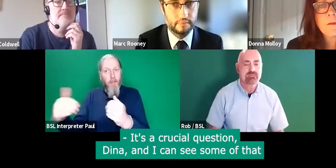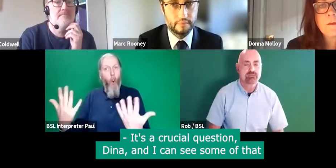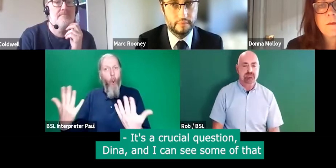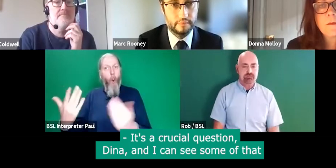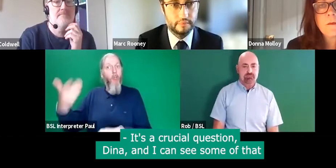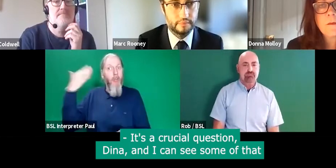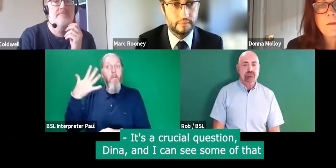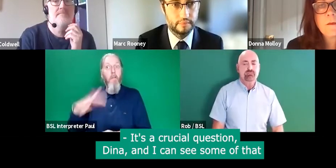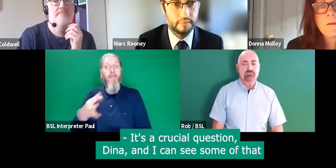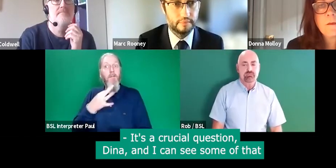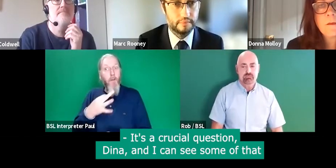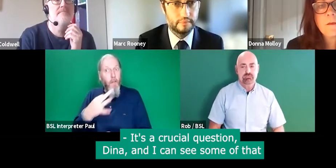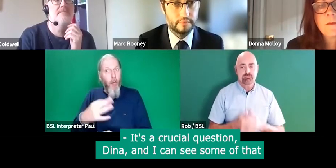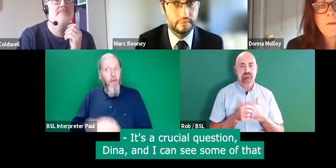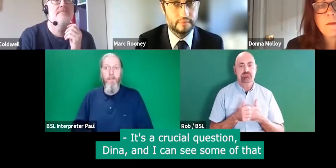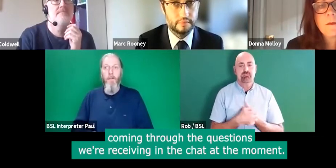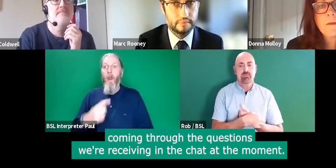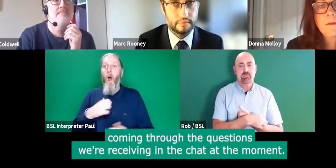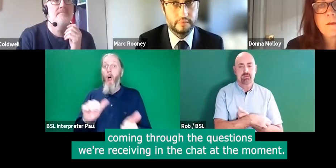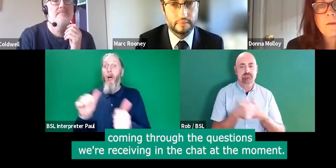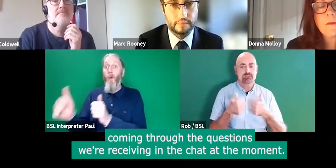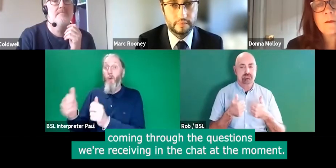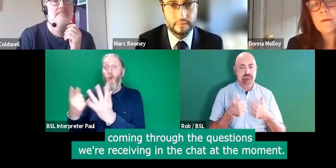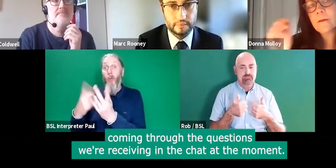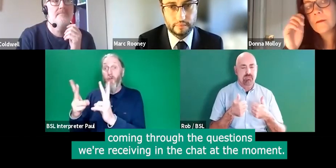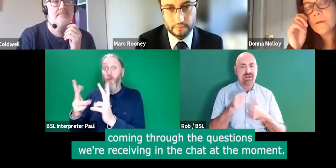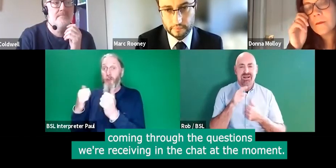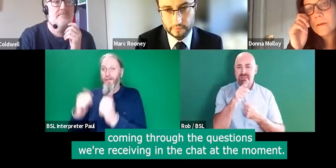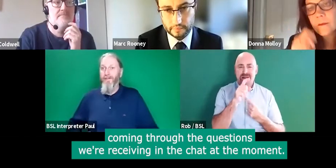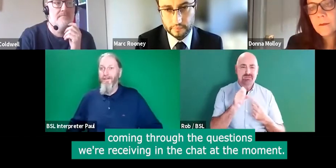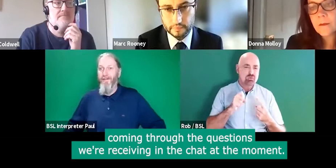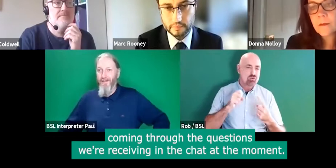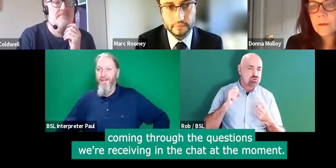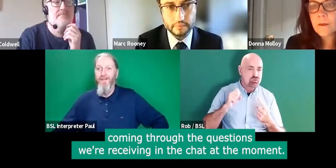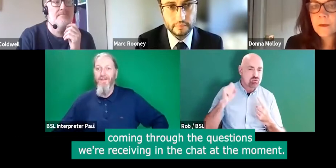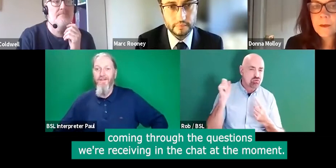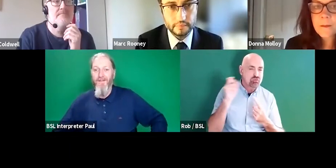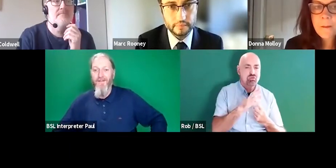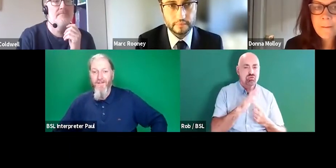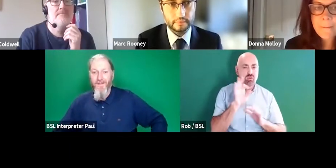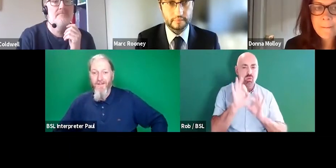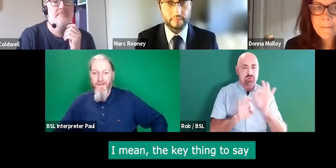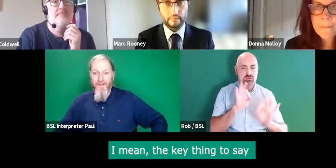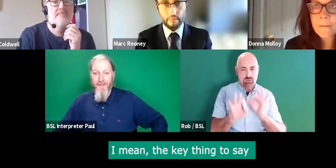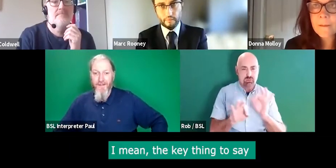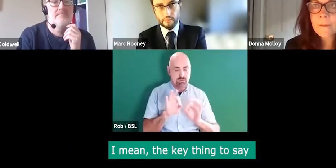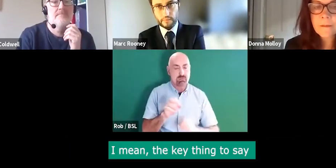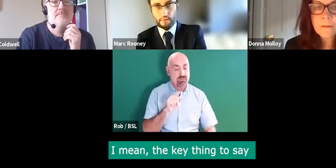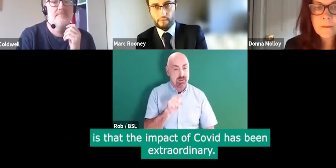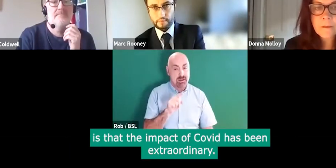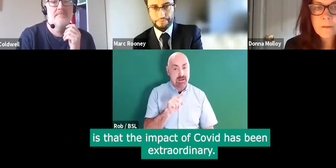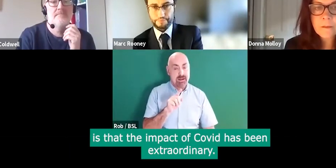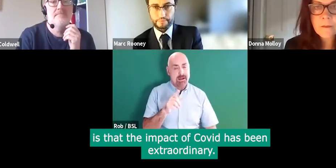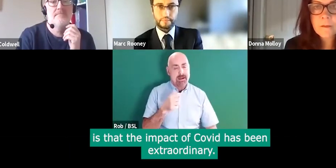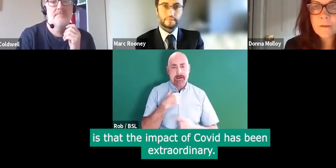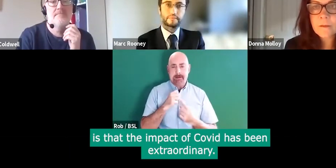It's a crucial question, Dina. I can see some of that coming through the questions we're receiving in the chat at the moment. I mean, the key thing to say